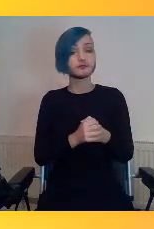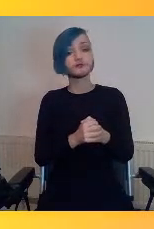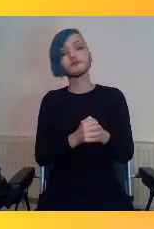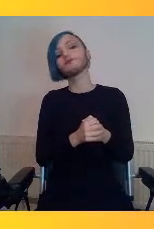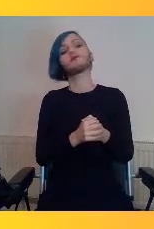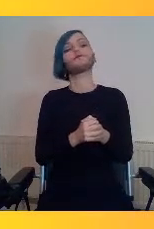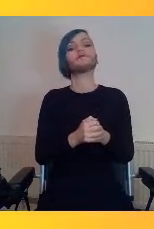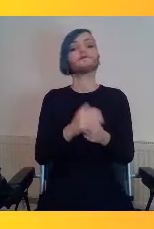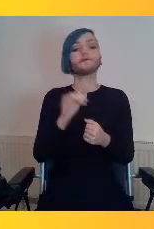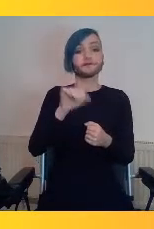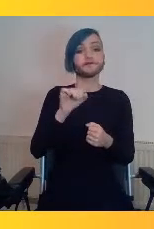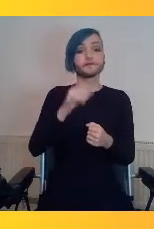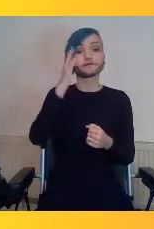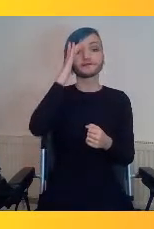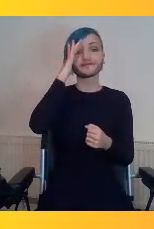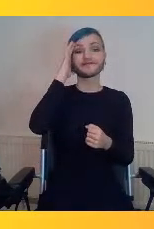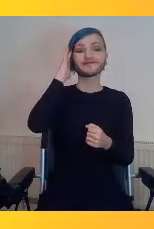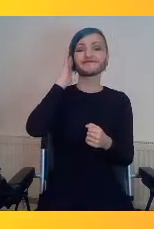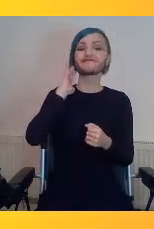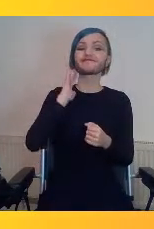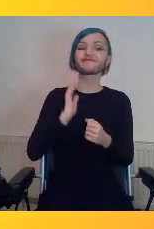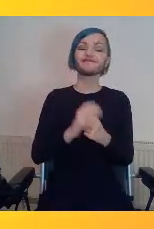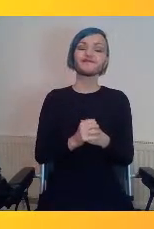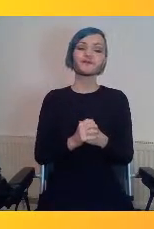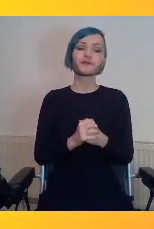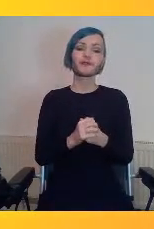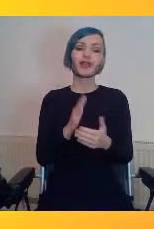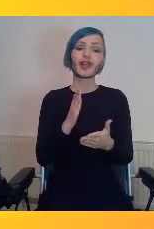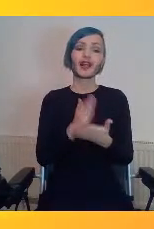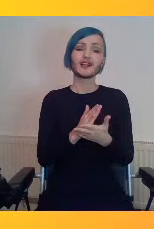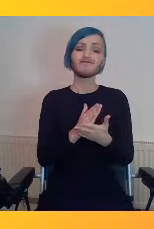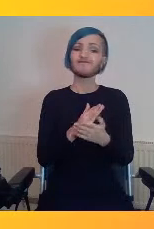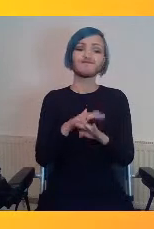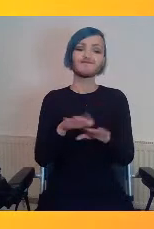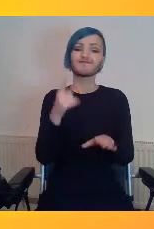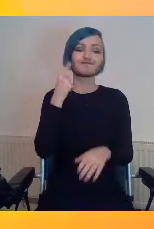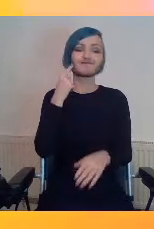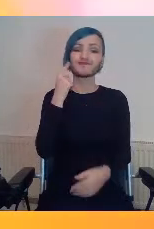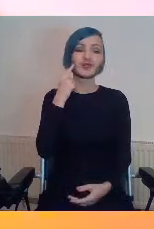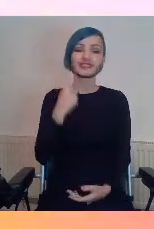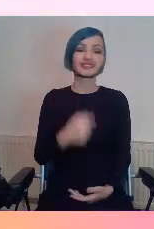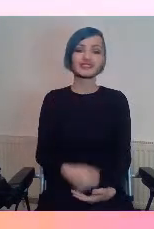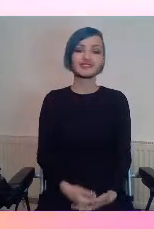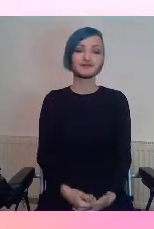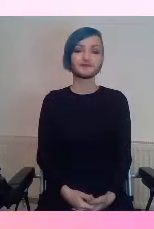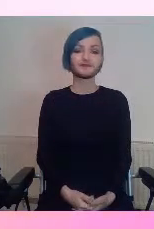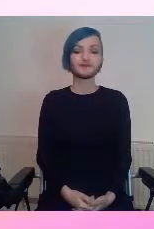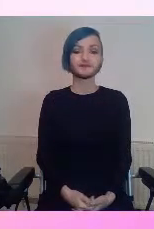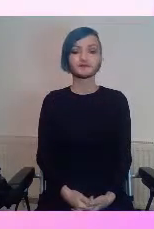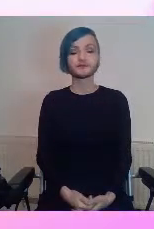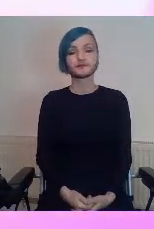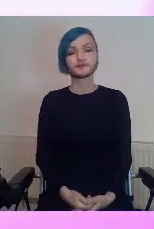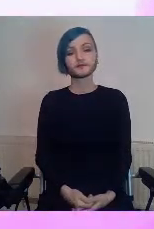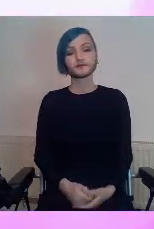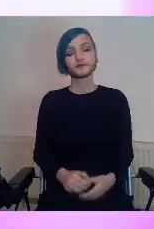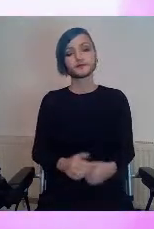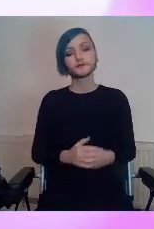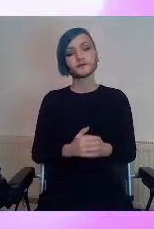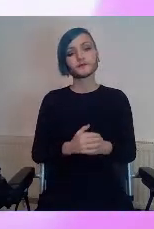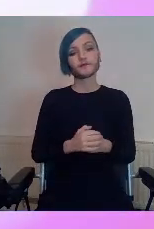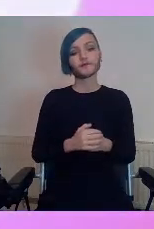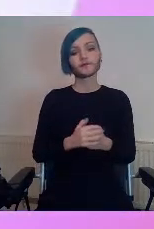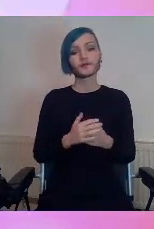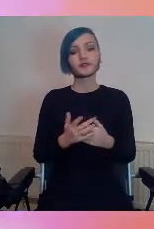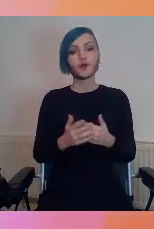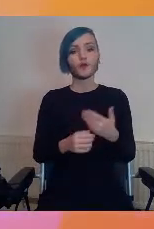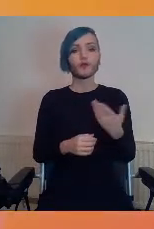Yes, we can. It's not so easy, because on one hand, we have now better